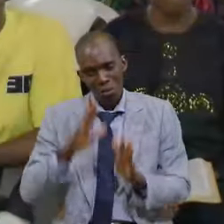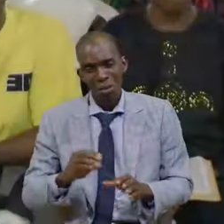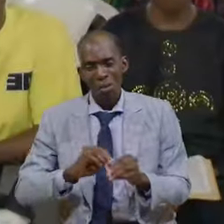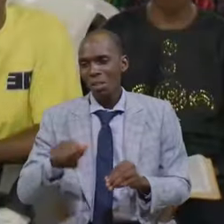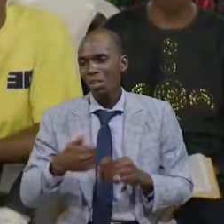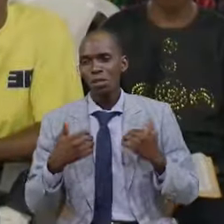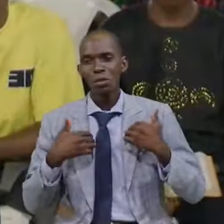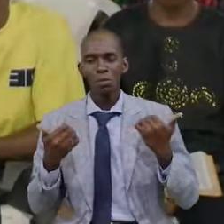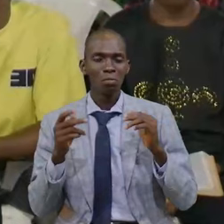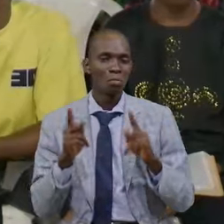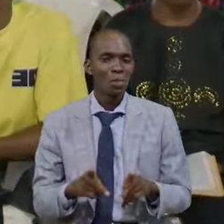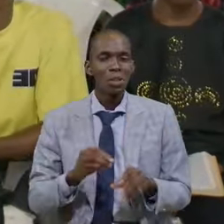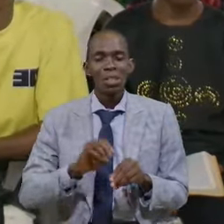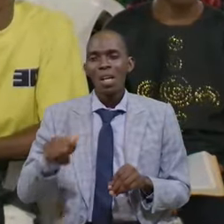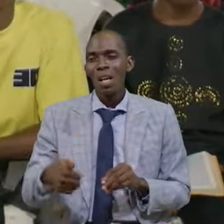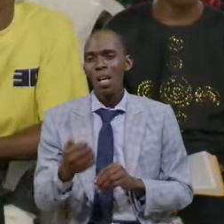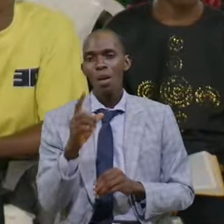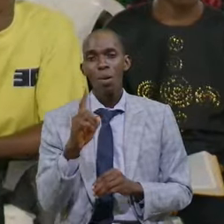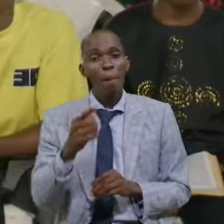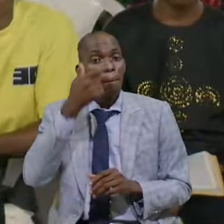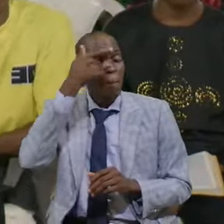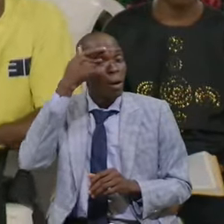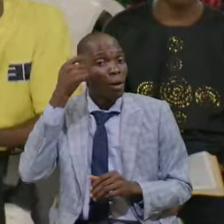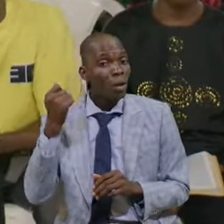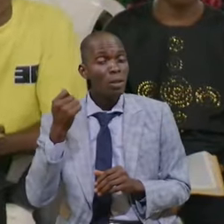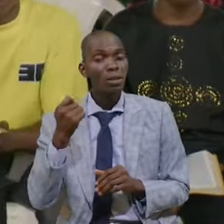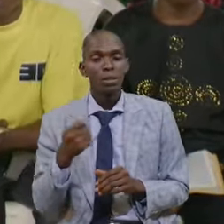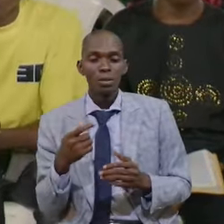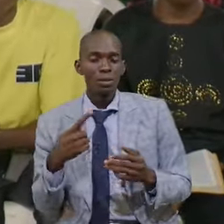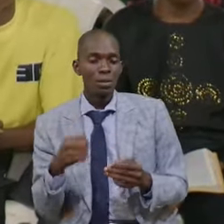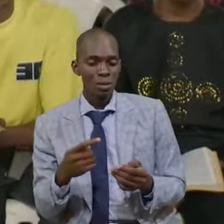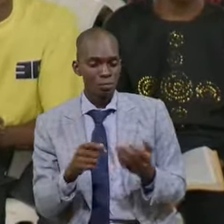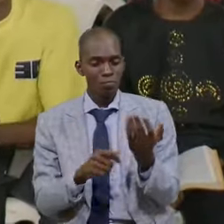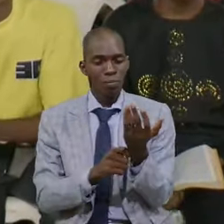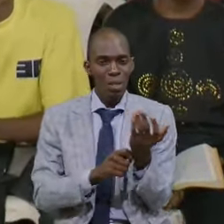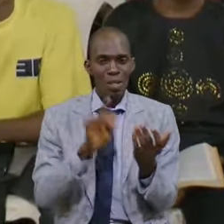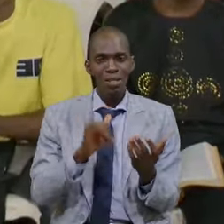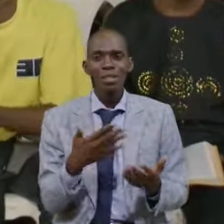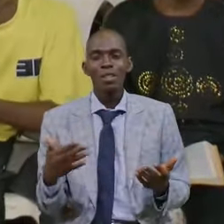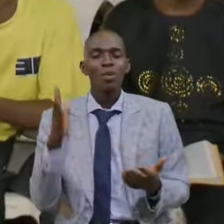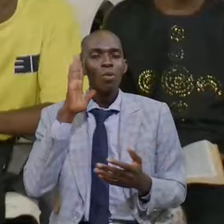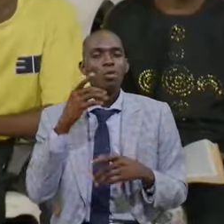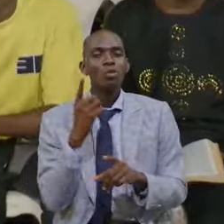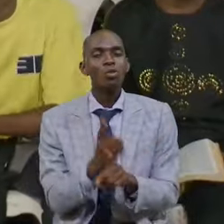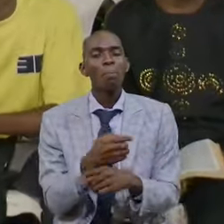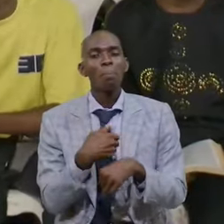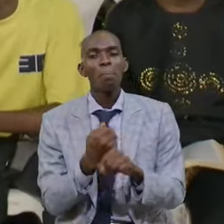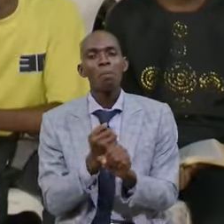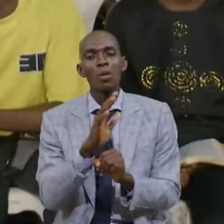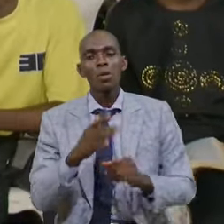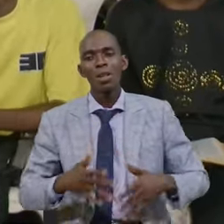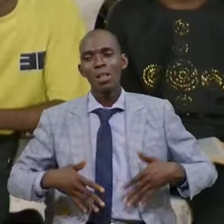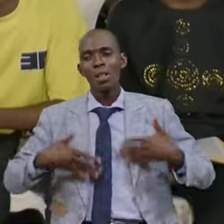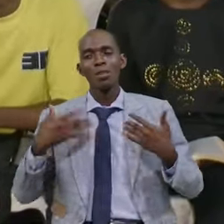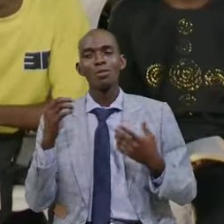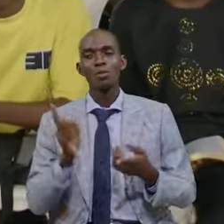in anyone, because sensuality will just make your life, you know, it's thrown